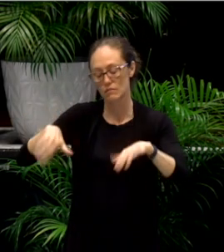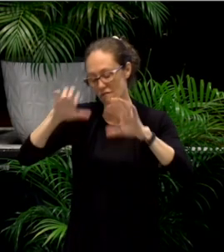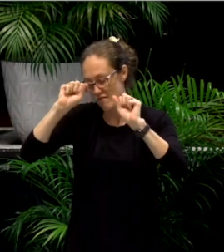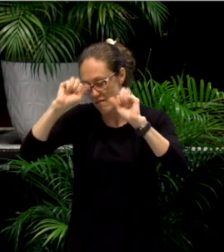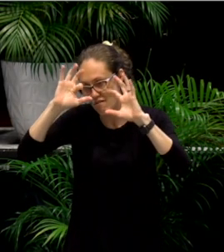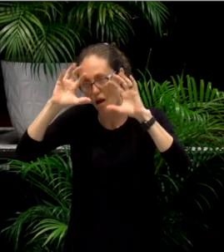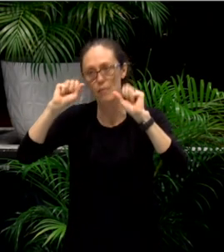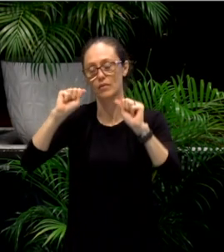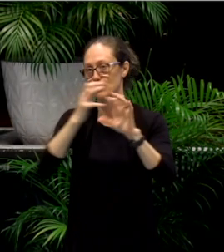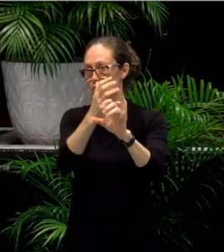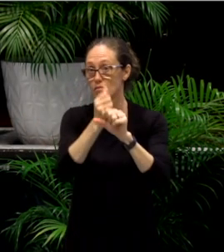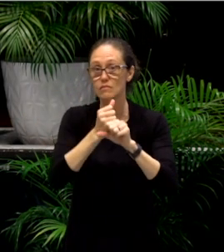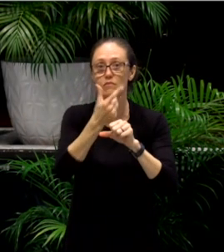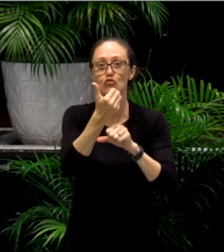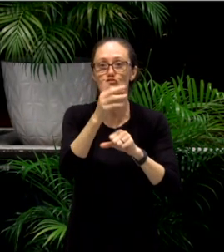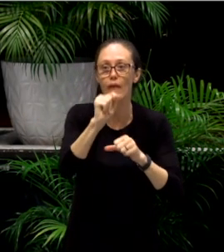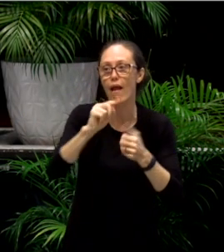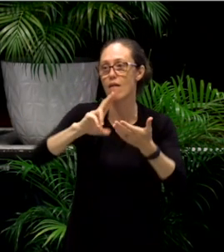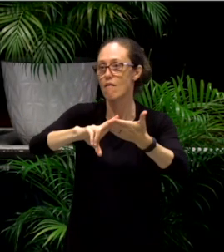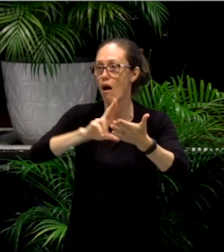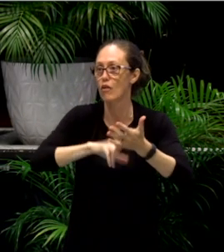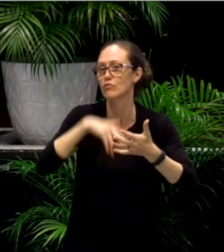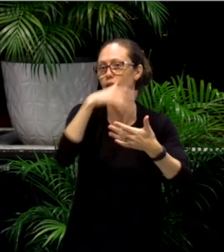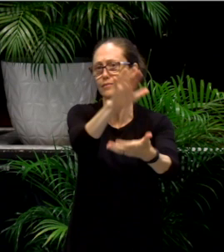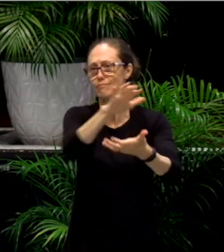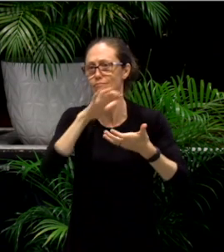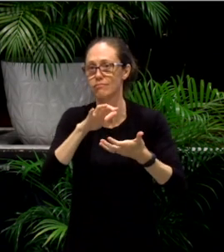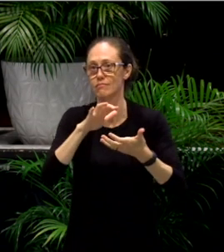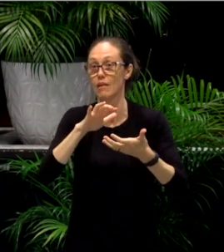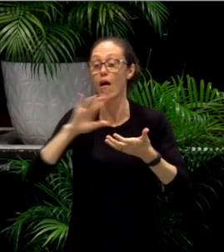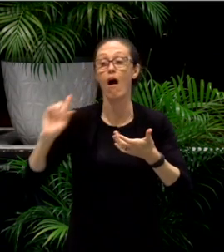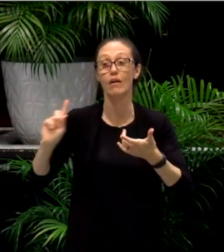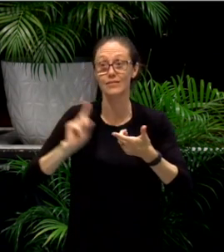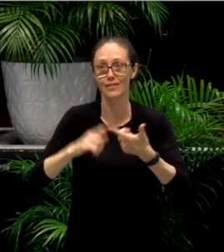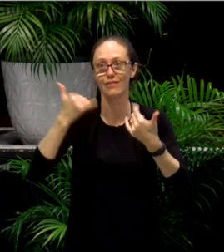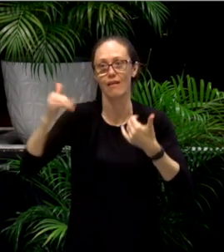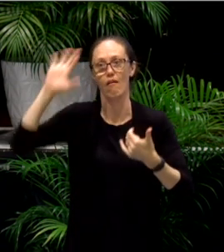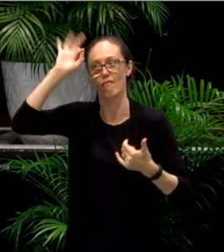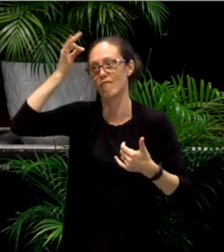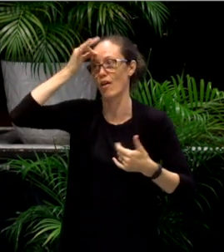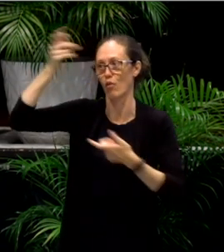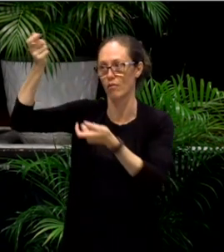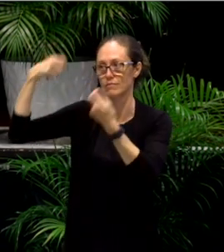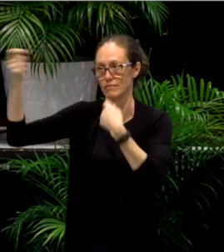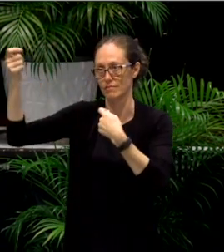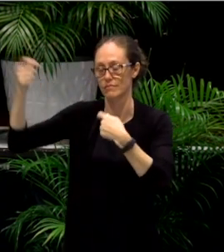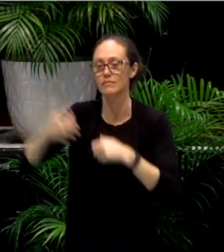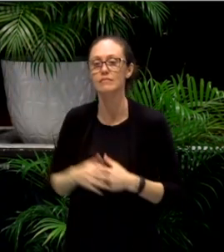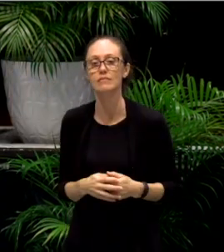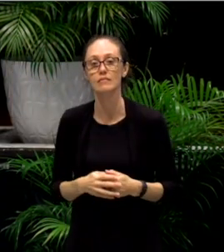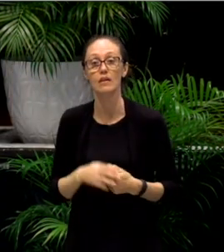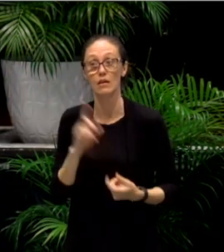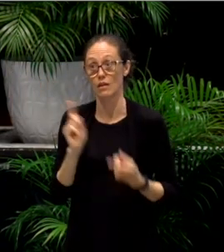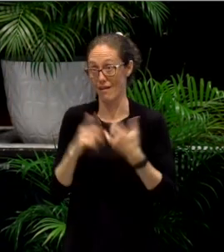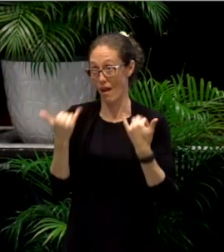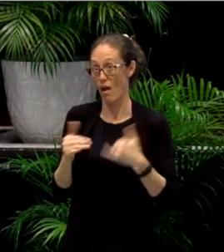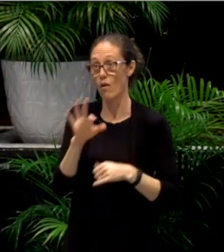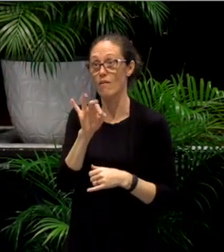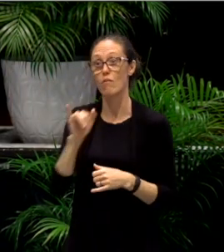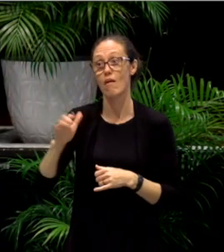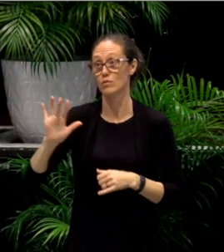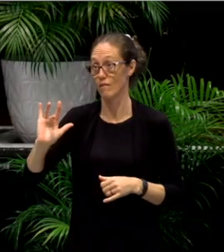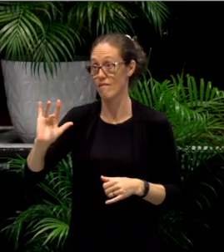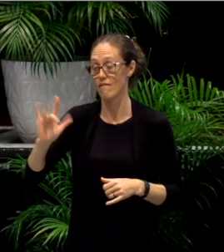in securing grants and contracts up to this change in the federal administration. As of now in